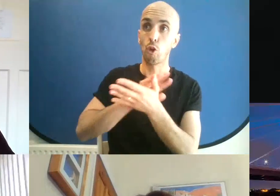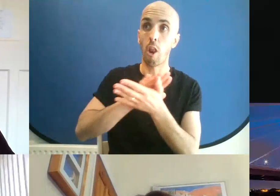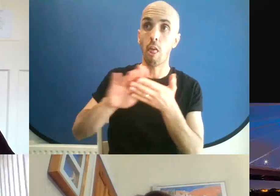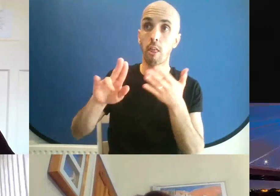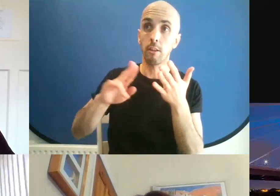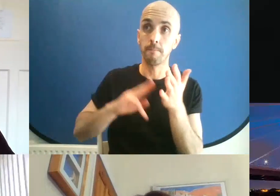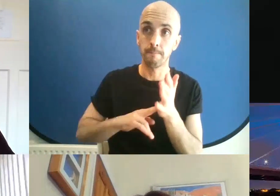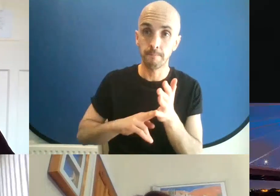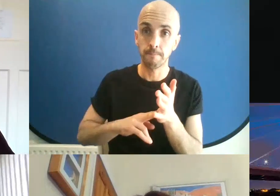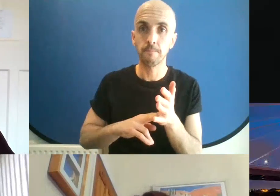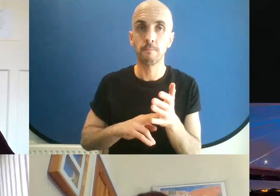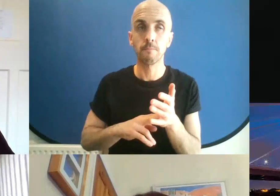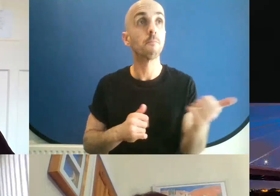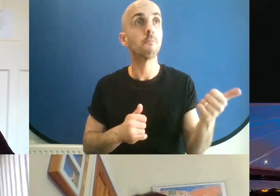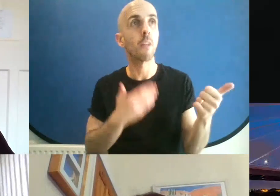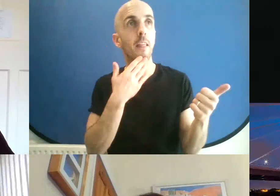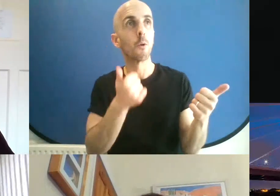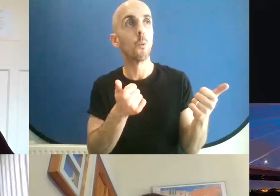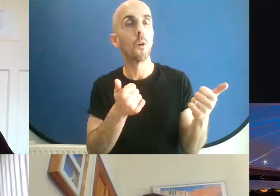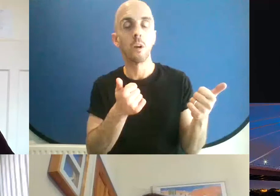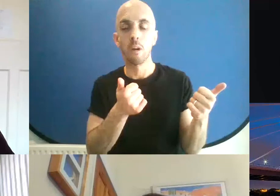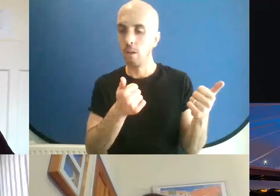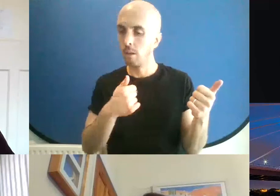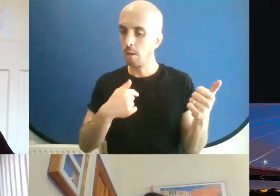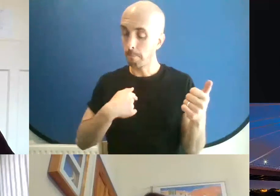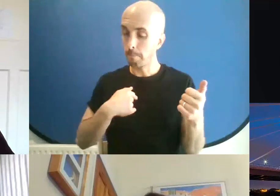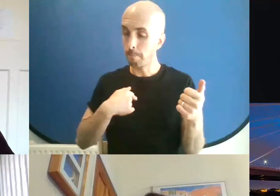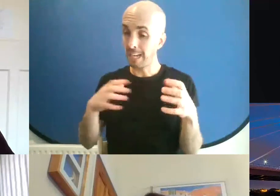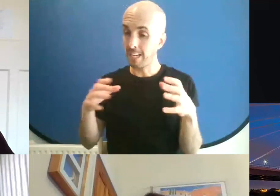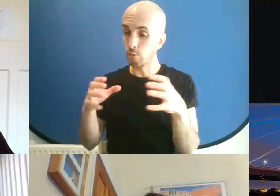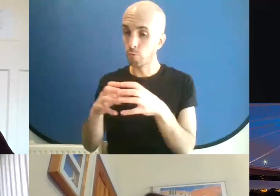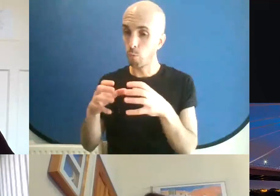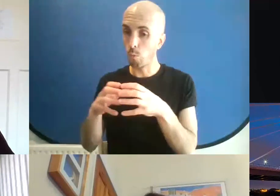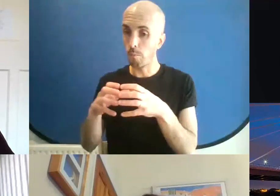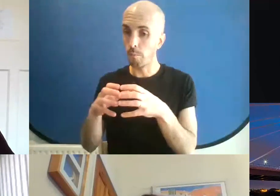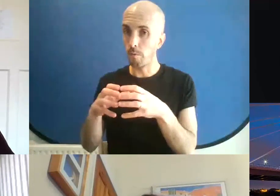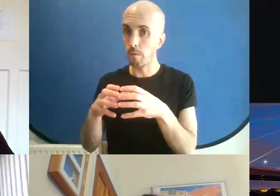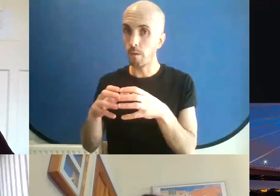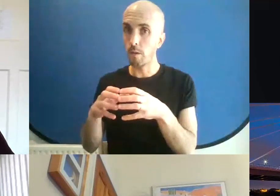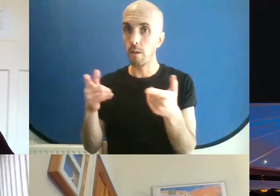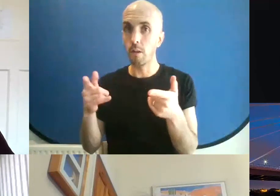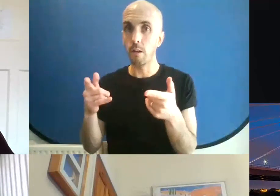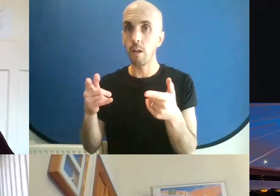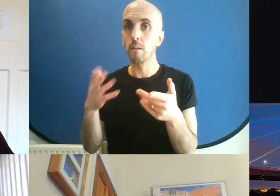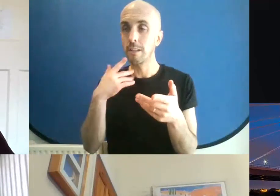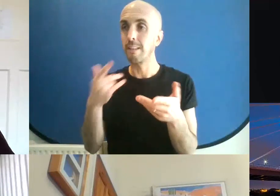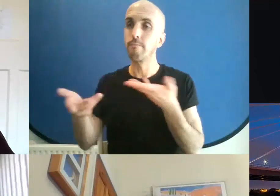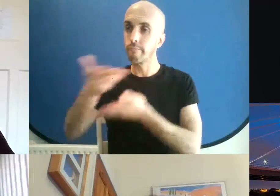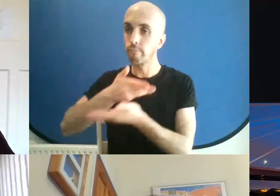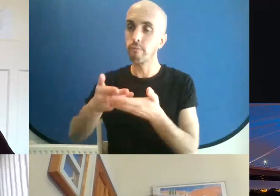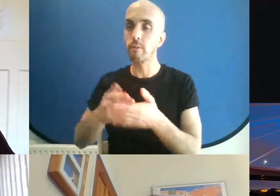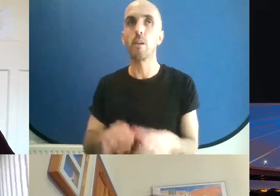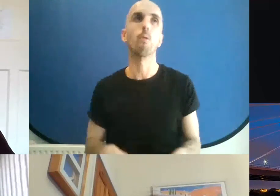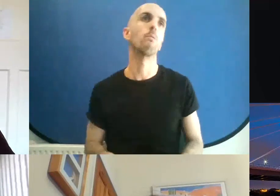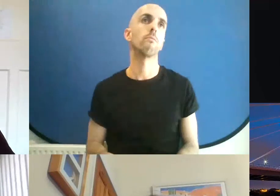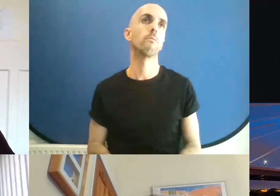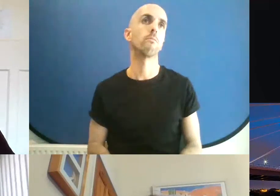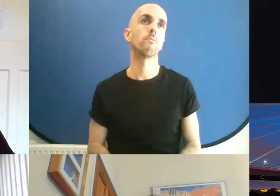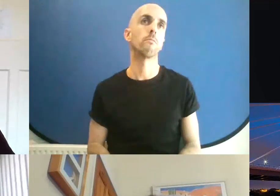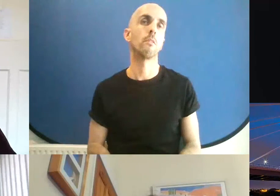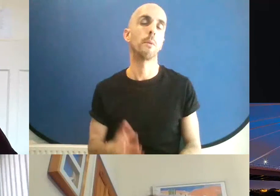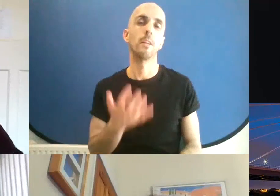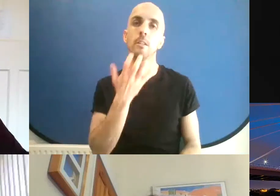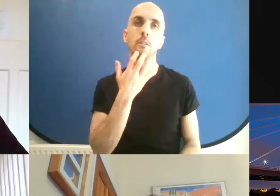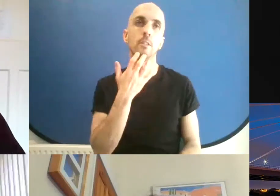group? Yes, thank you. So I guess firstly, it felt like there was a bit of an acknowledgement that it has been difficult during